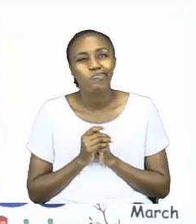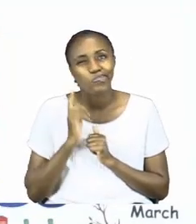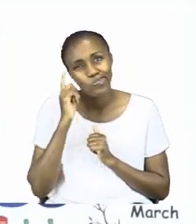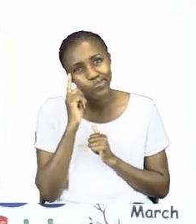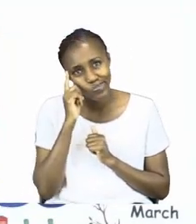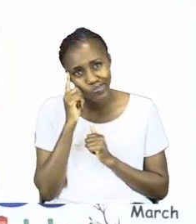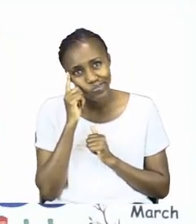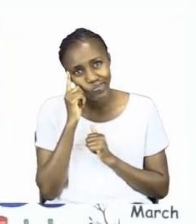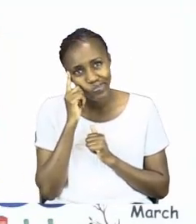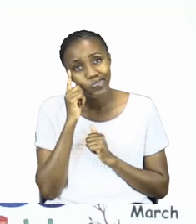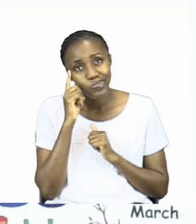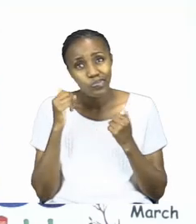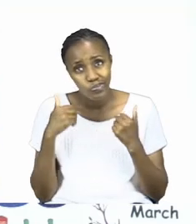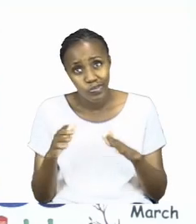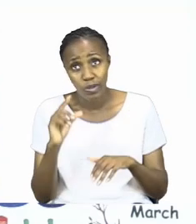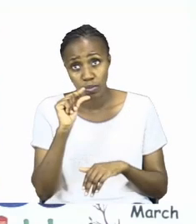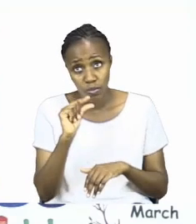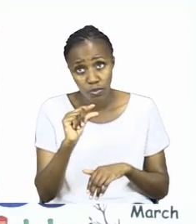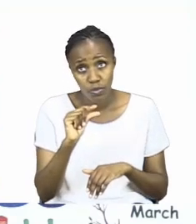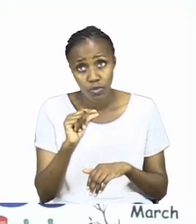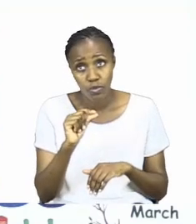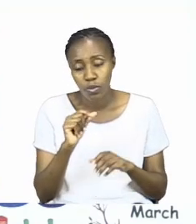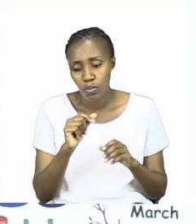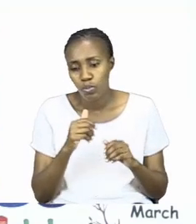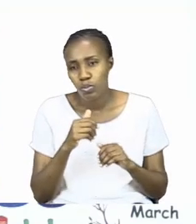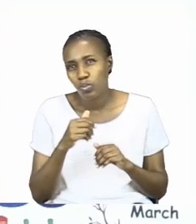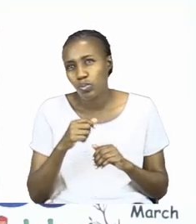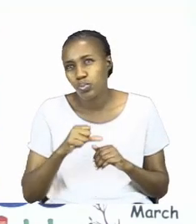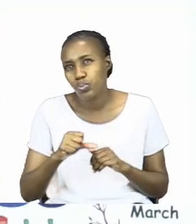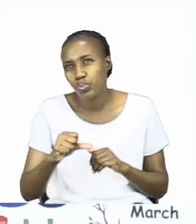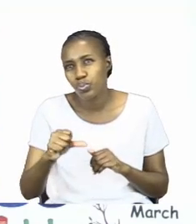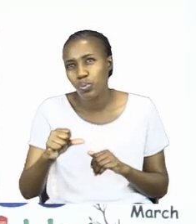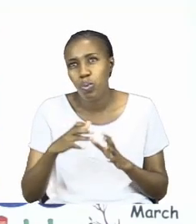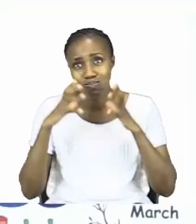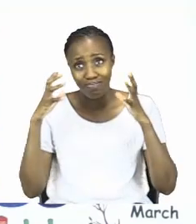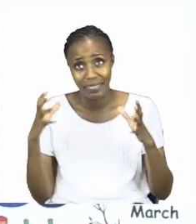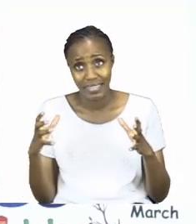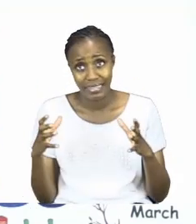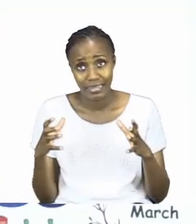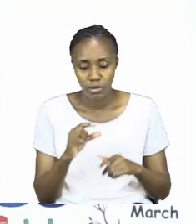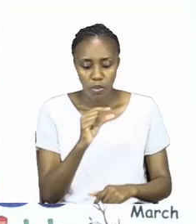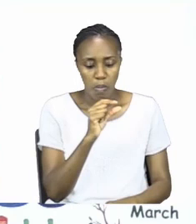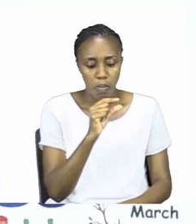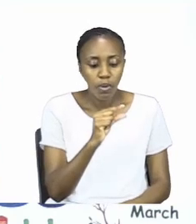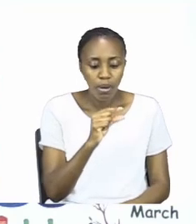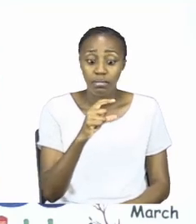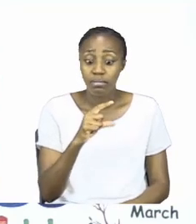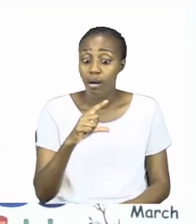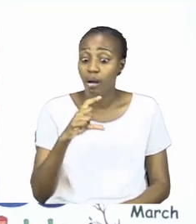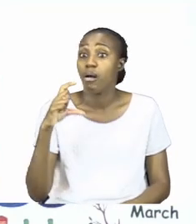from small to big. Now remember, small means the smallest number that's there up until